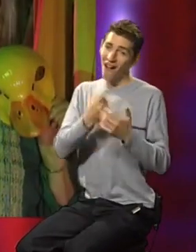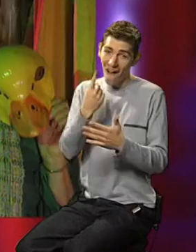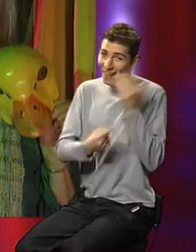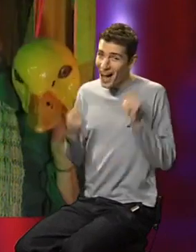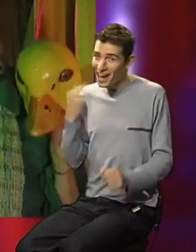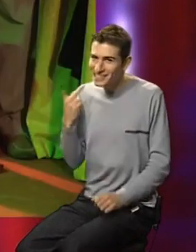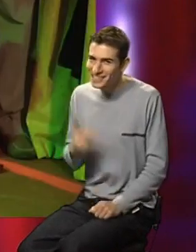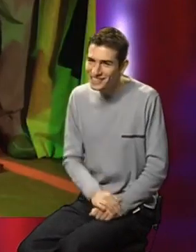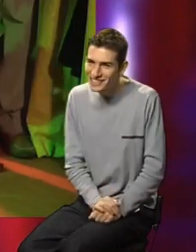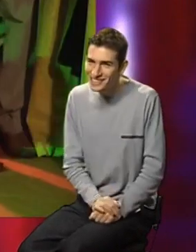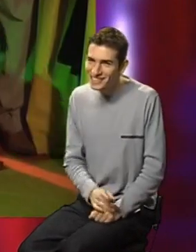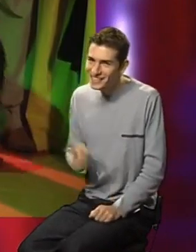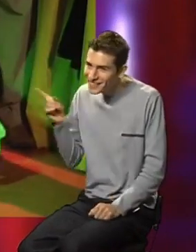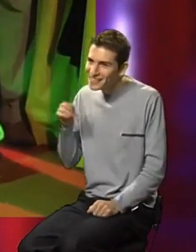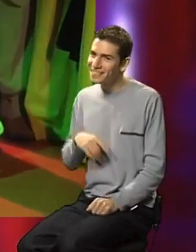Us.